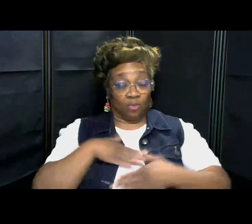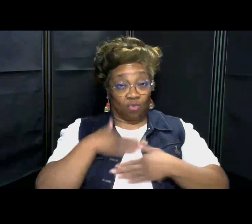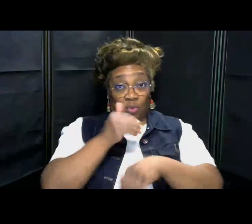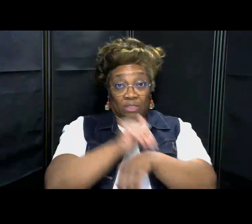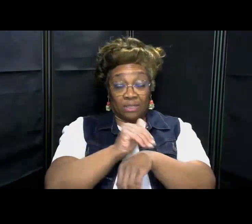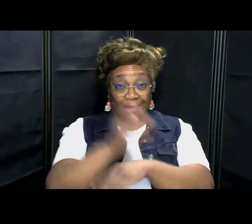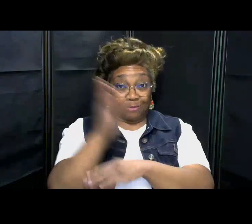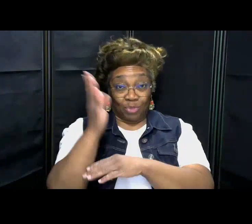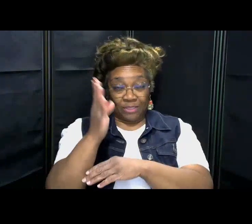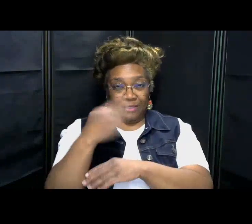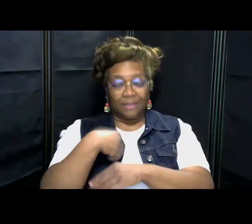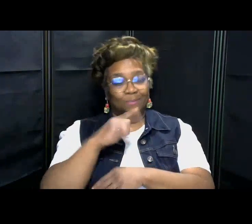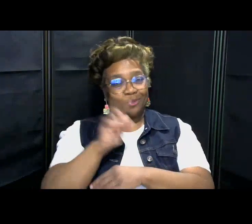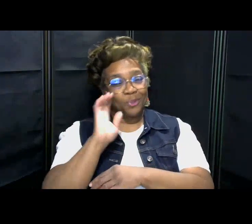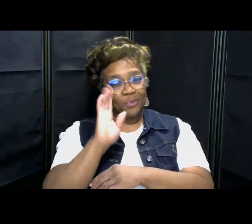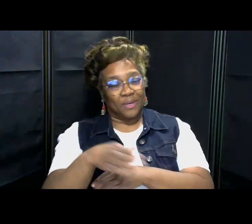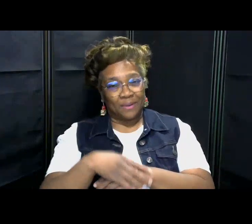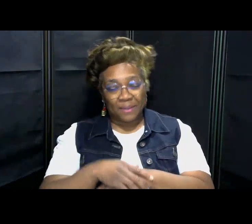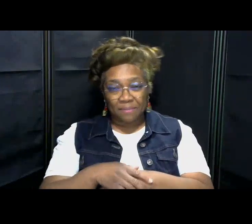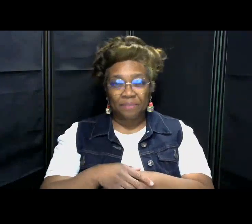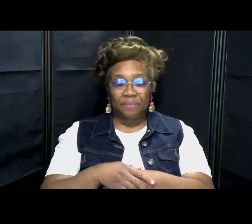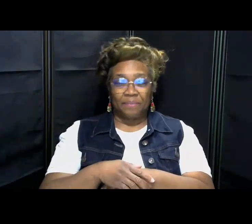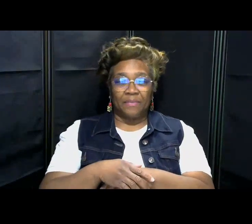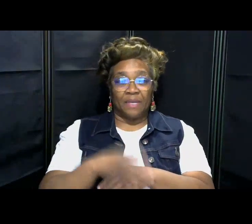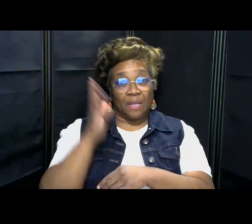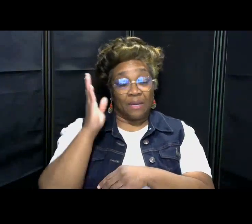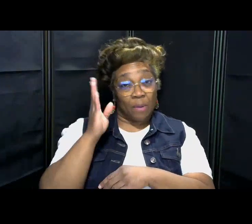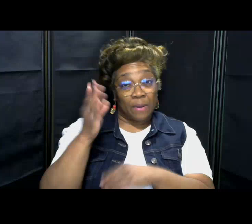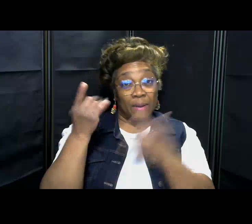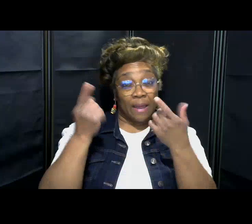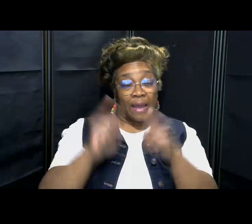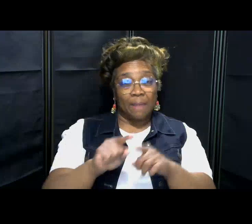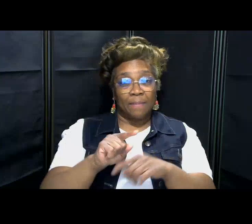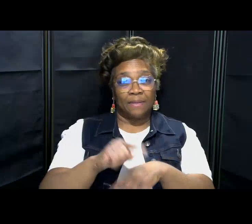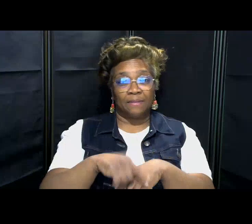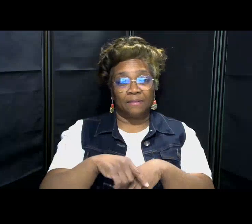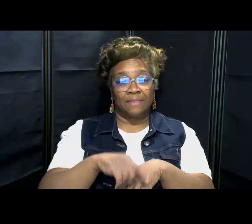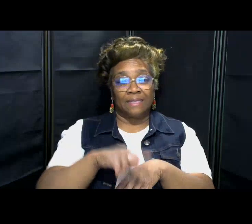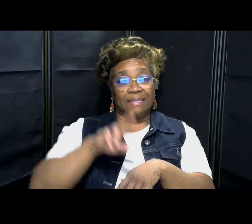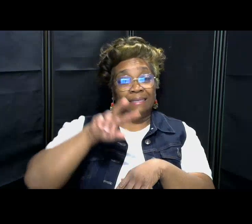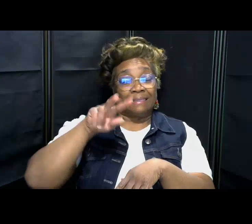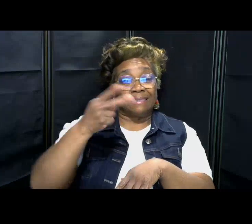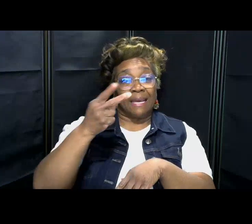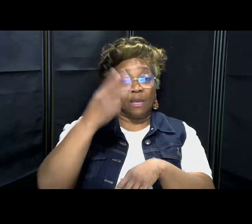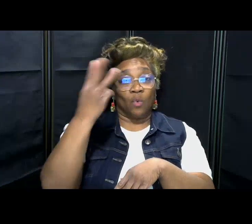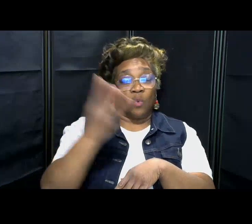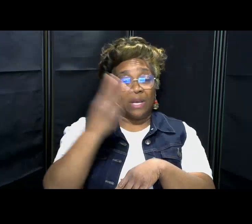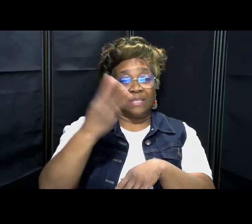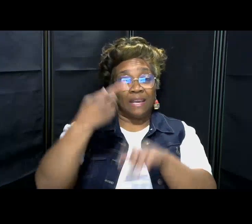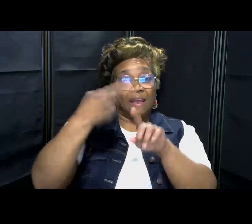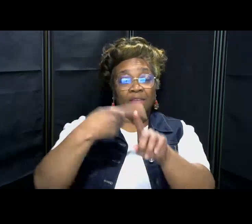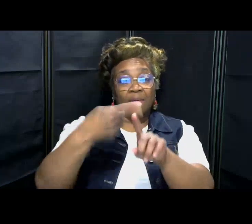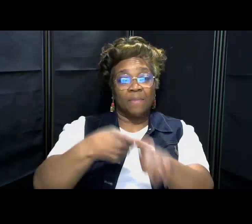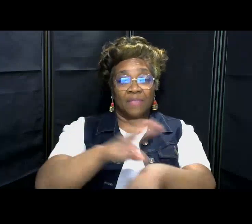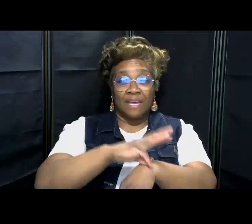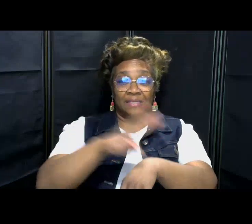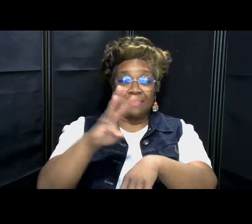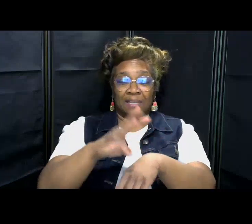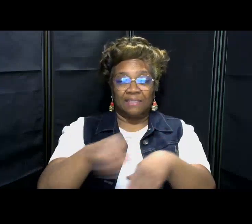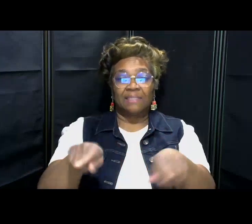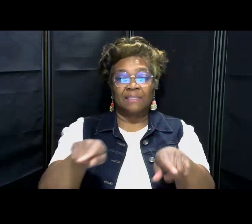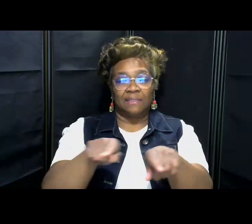I'm sure you will, the webinars will be held the second Wednesday of the month at 6 p.m. at the very same link that